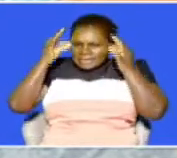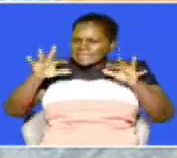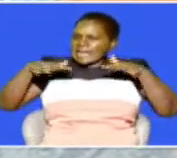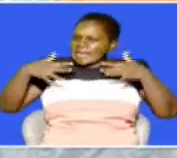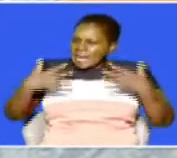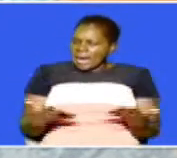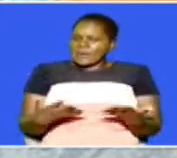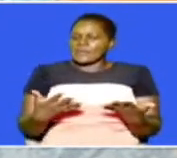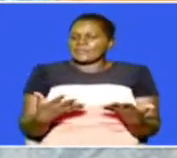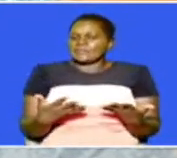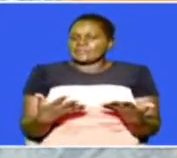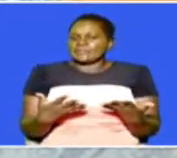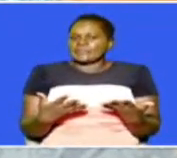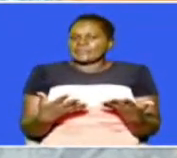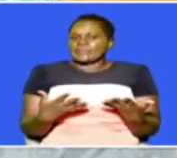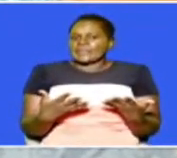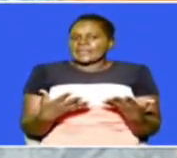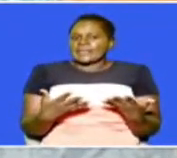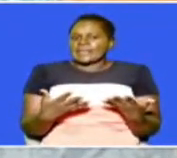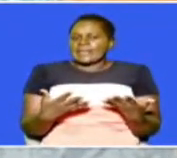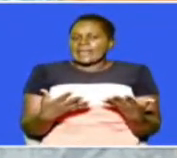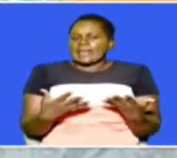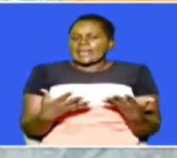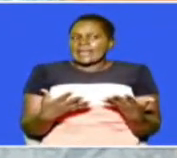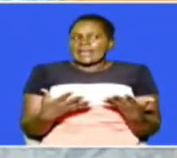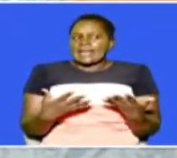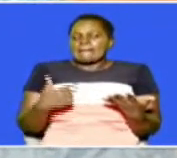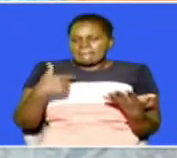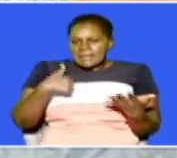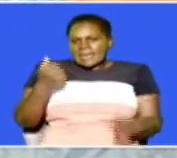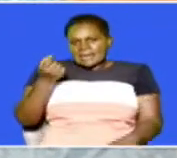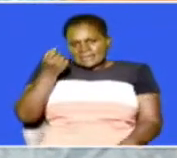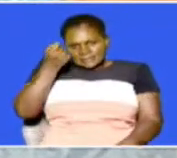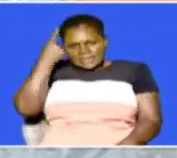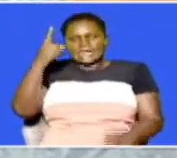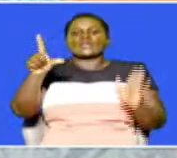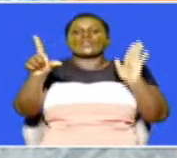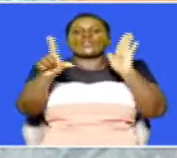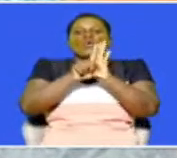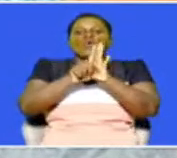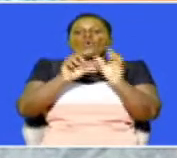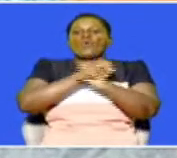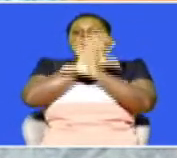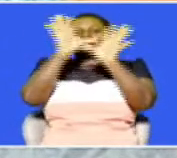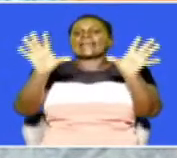do whatever I did was just my understanding of the law.